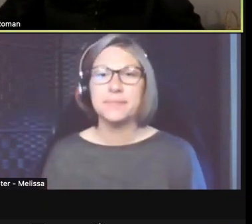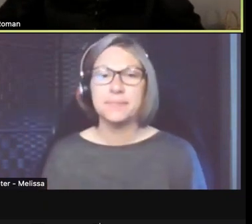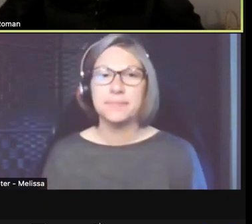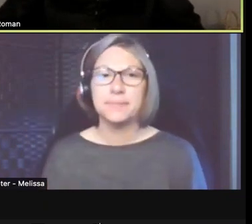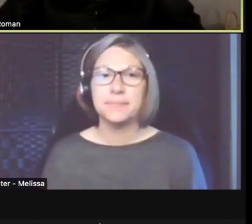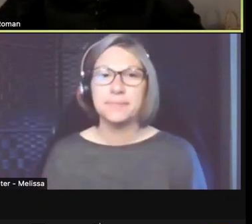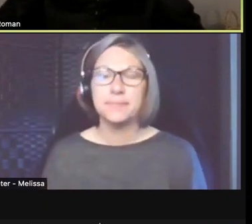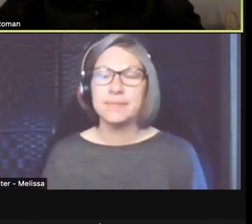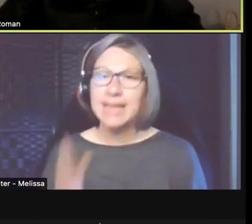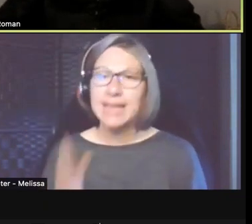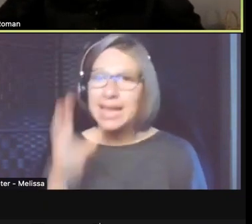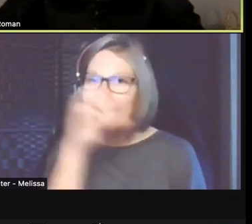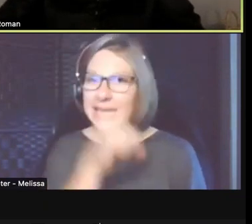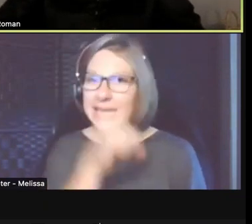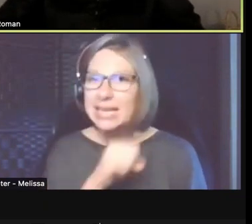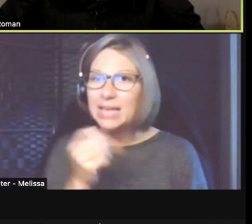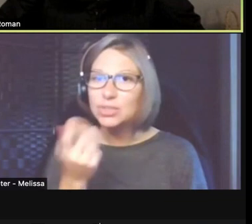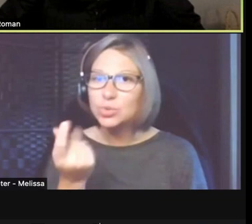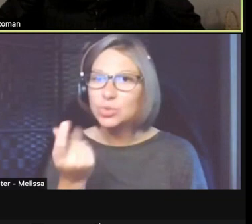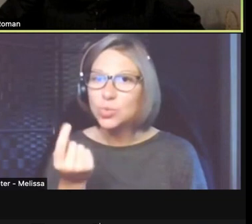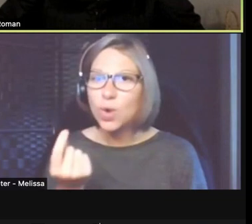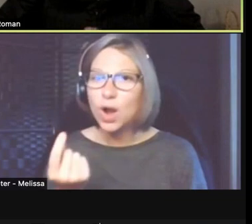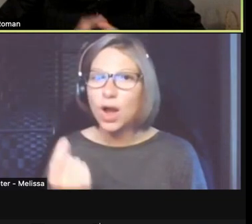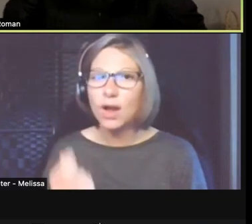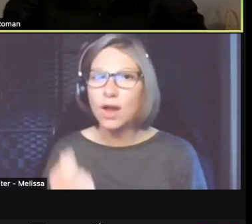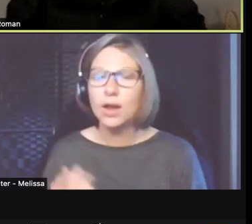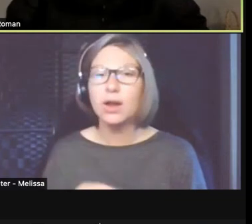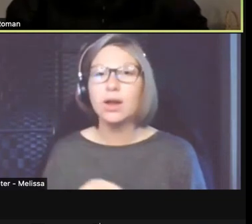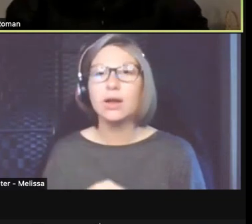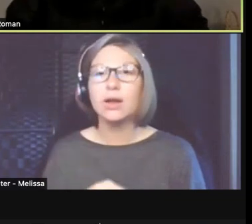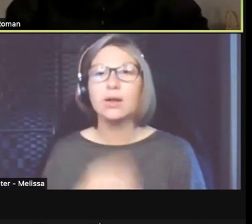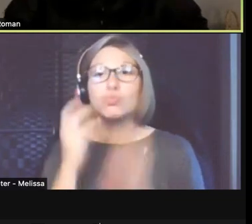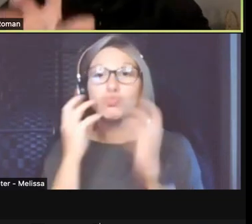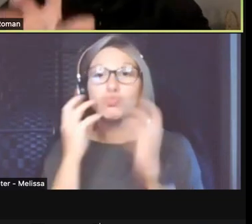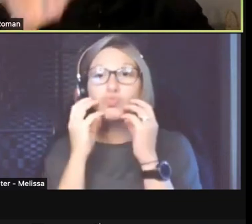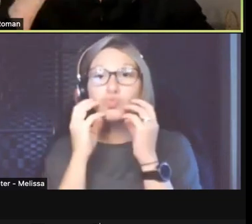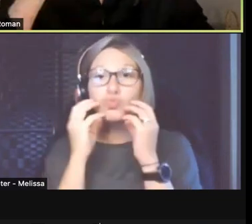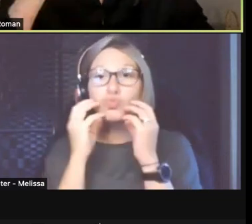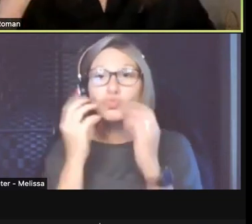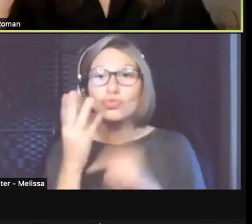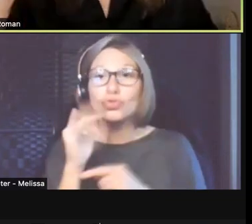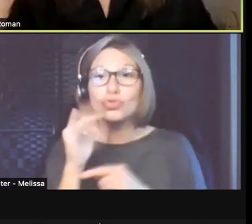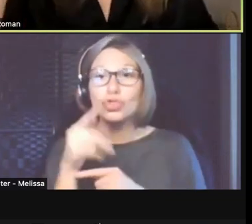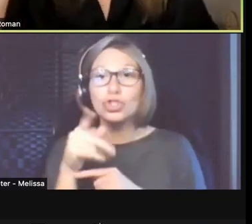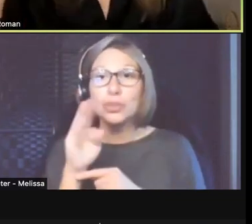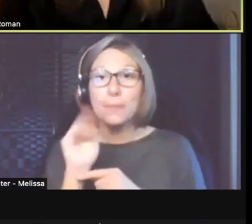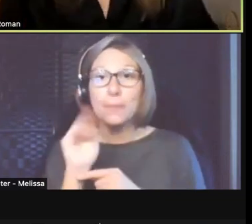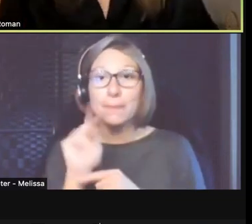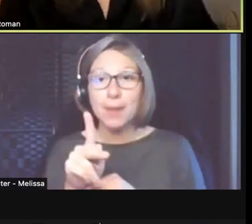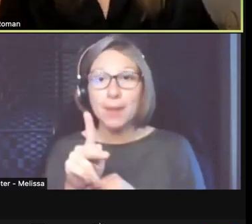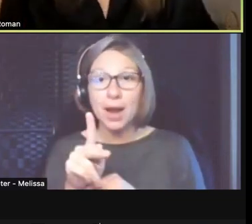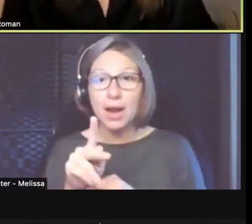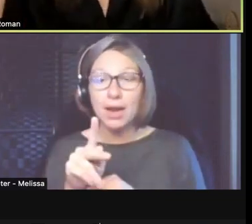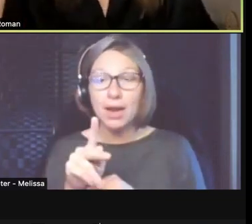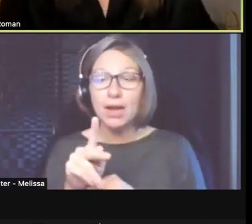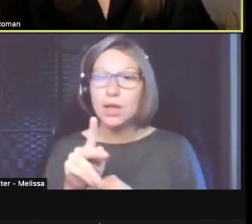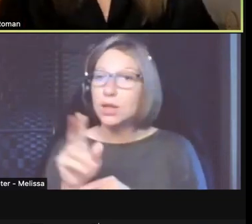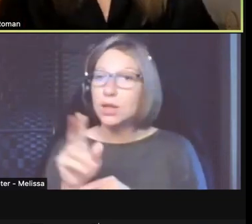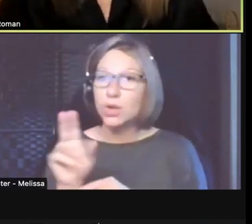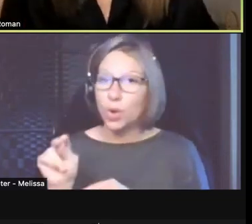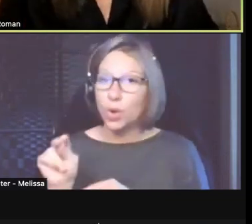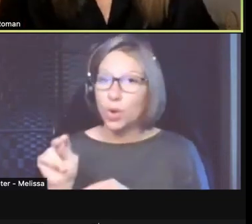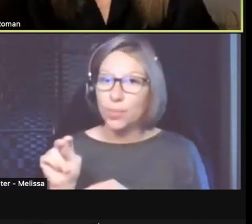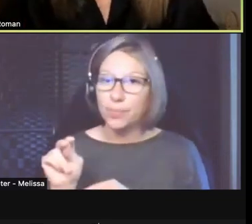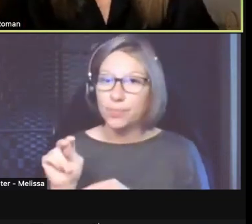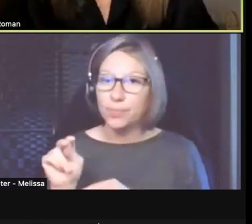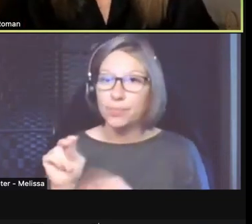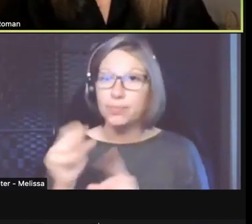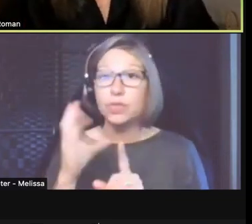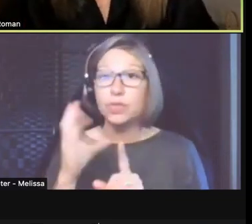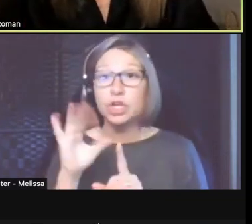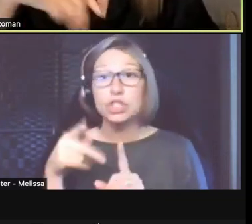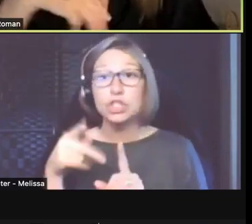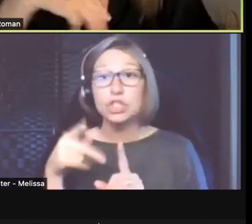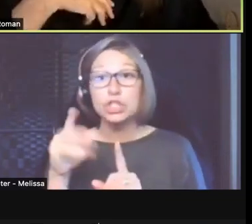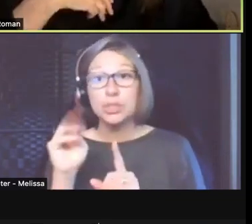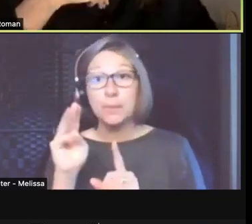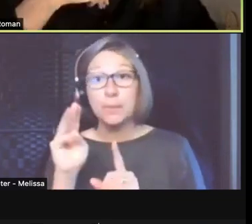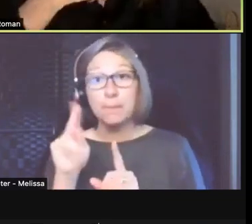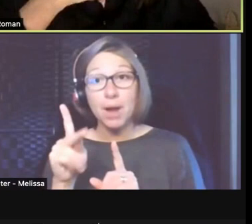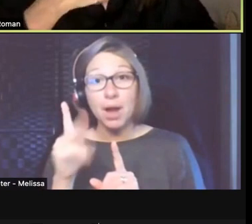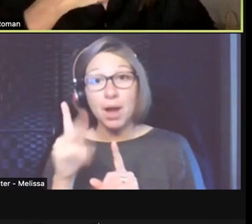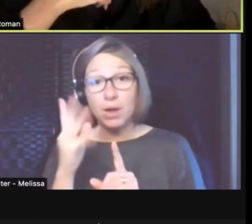Take some guesses as to what the Chipmunk. A chipmunk, okay? No, it's not. Okay, this is a chipmunk is a pretty good guess,